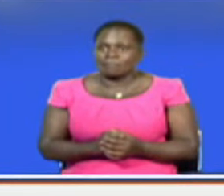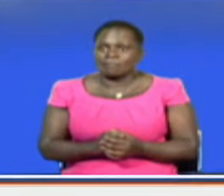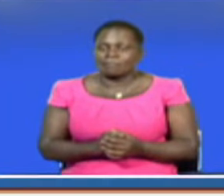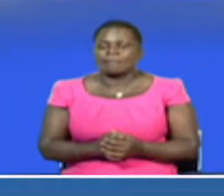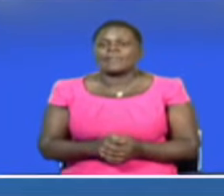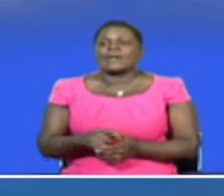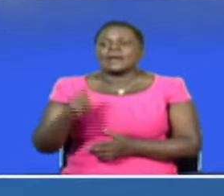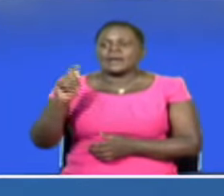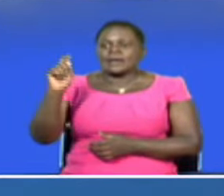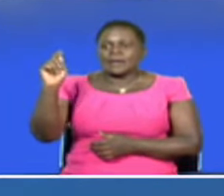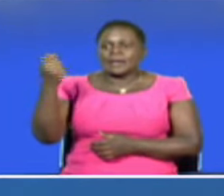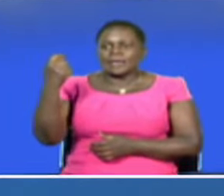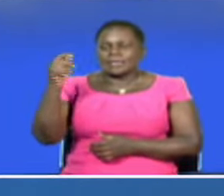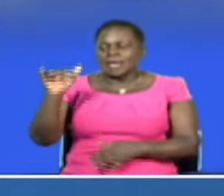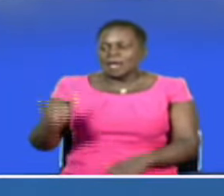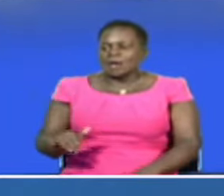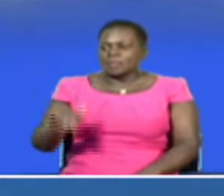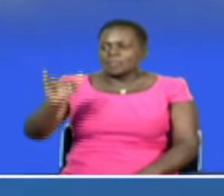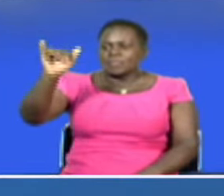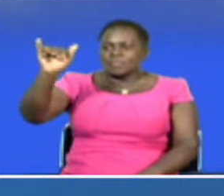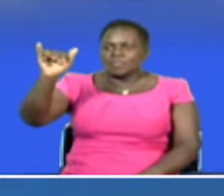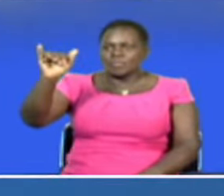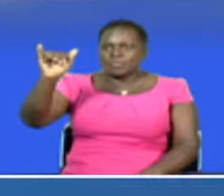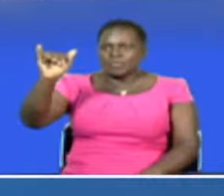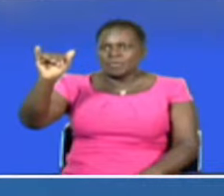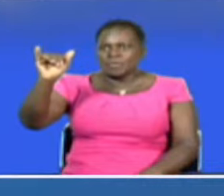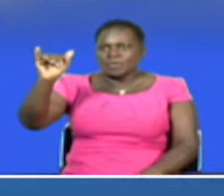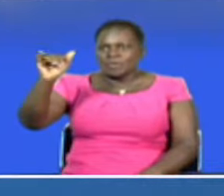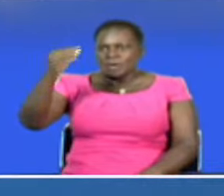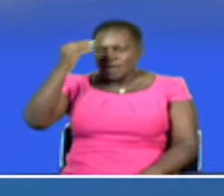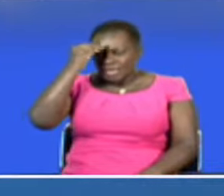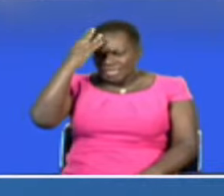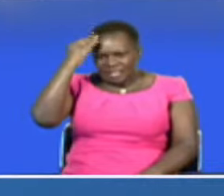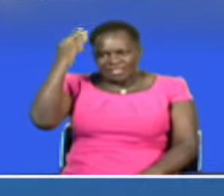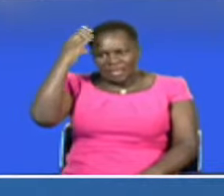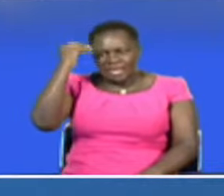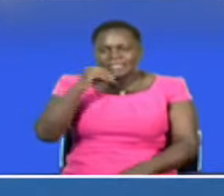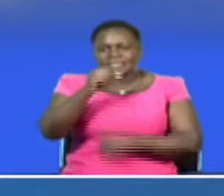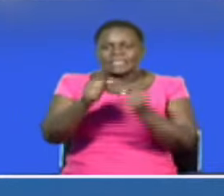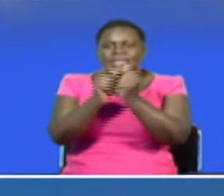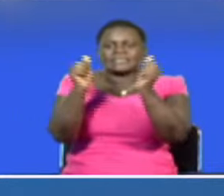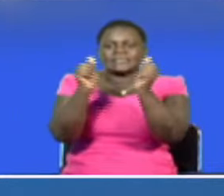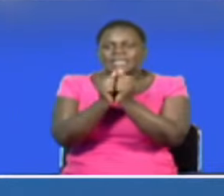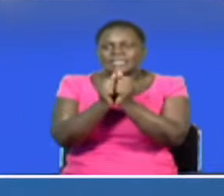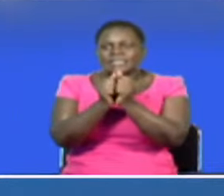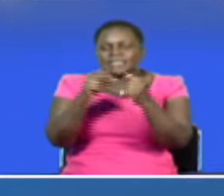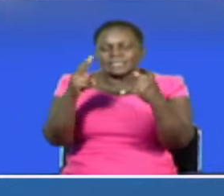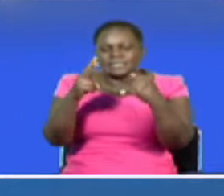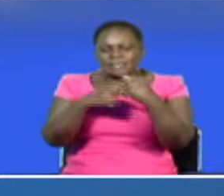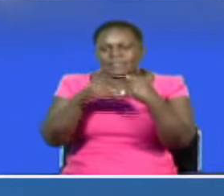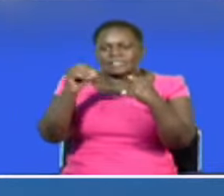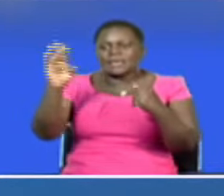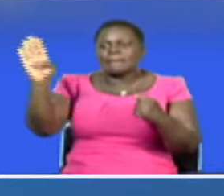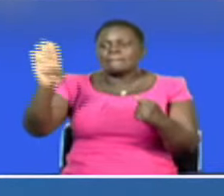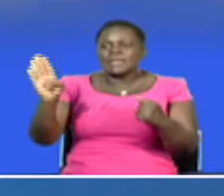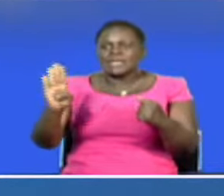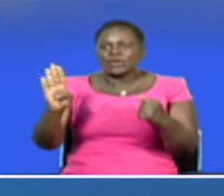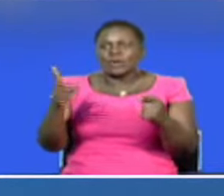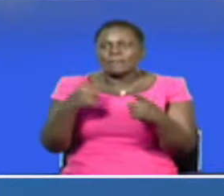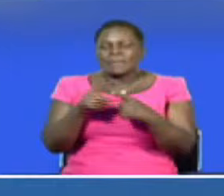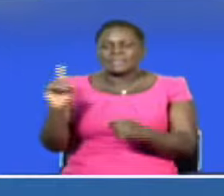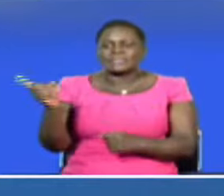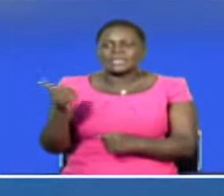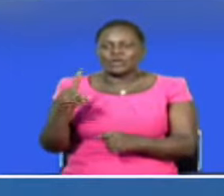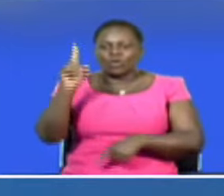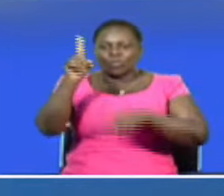And moving on, Kenyan exports to the Netherlands have more than doubled over the past 10 years to stand at some 70 billion shillings. But Nairobi